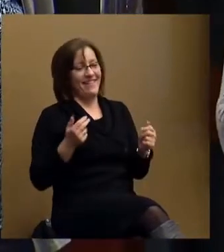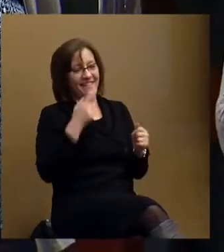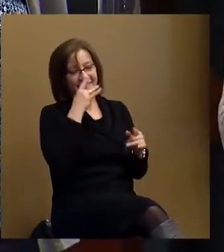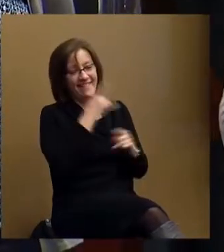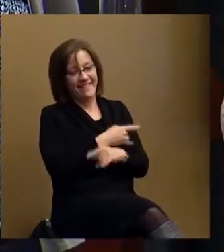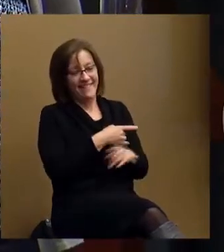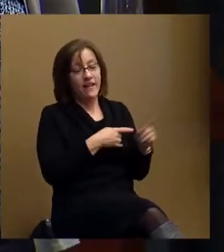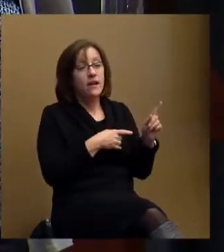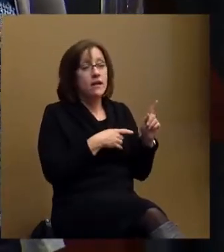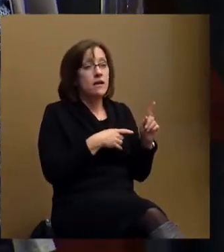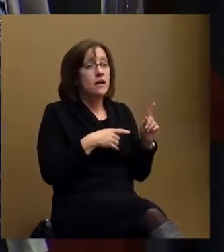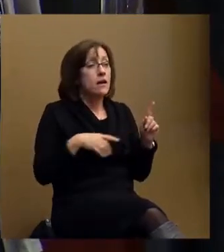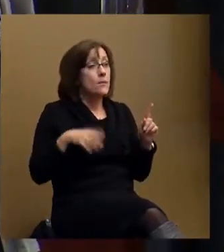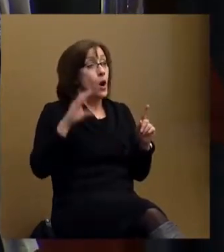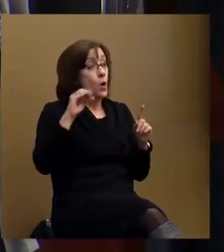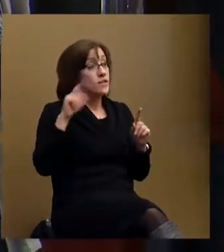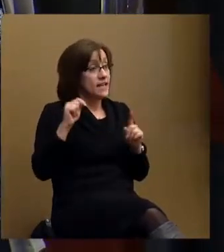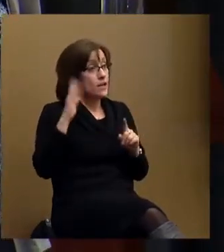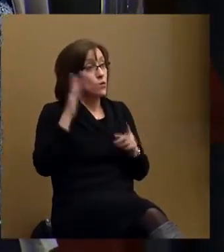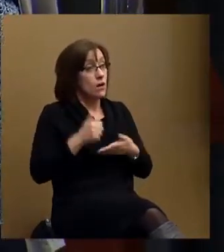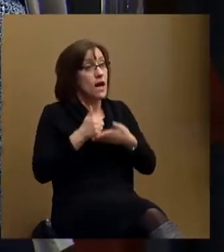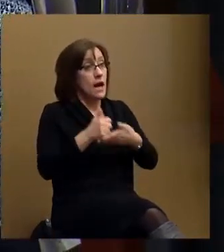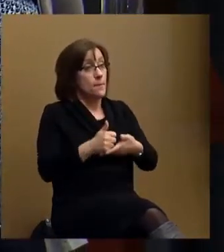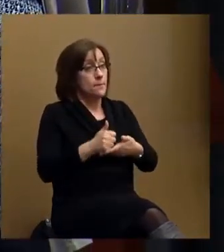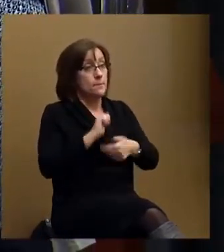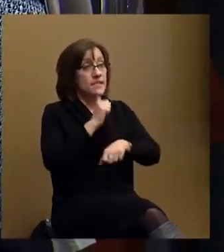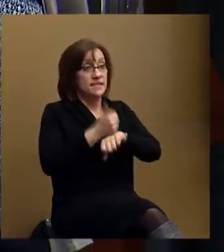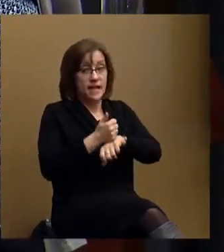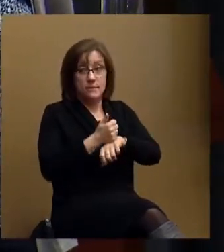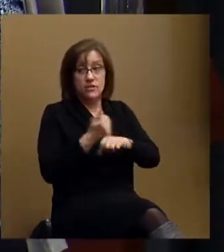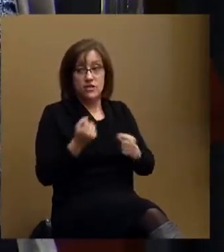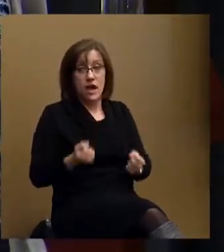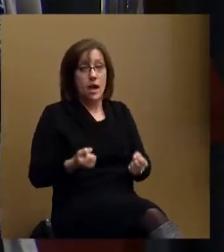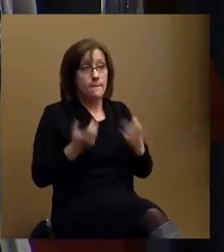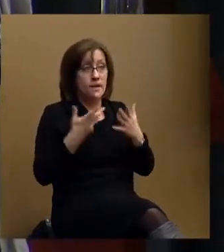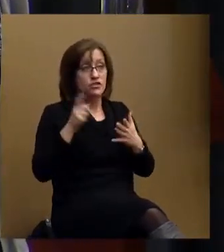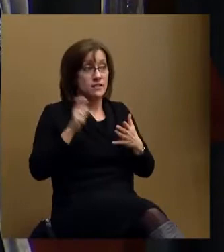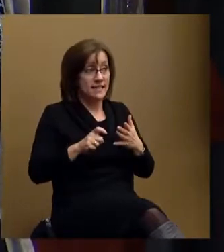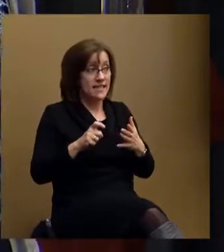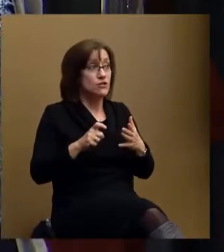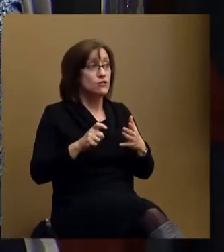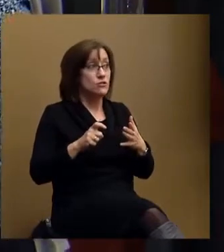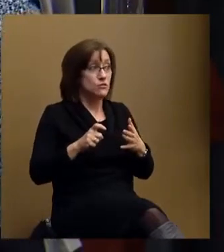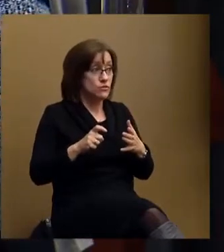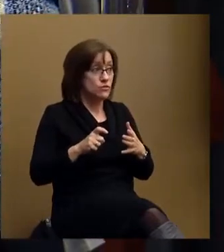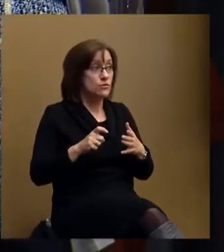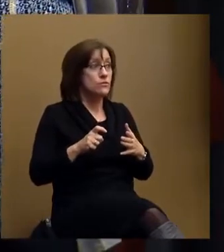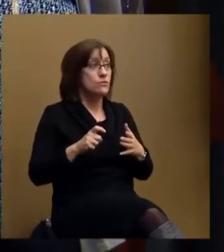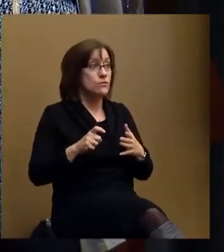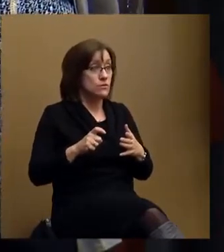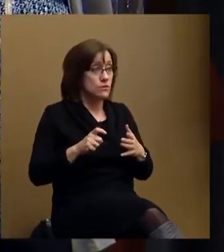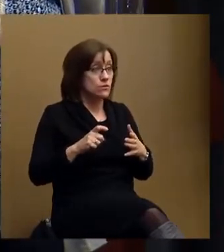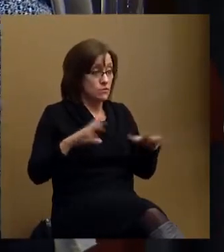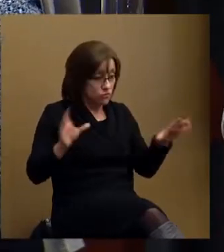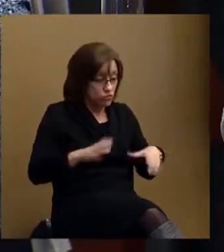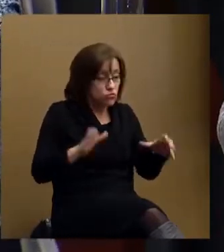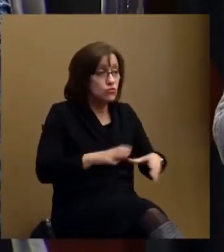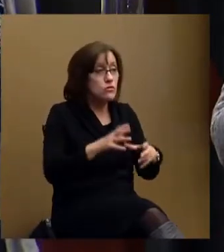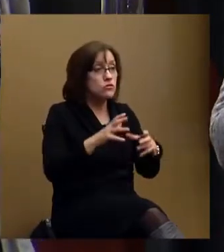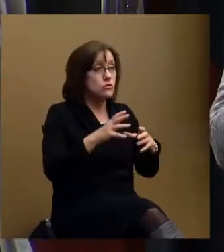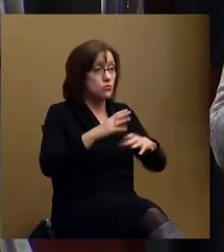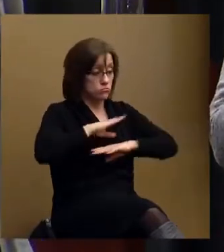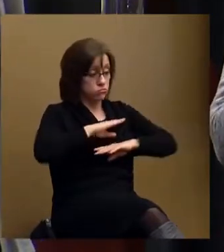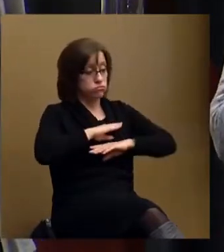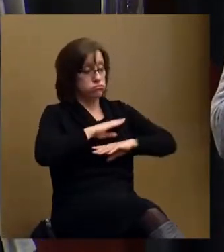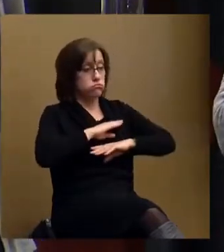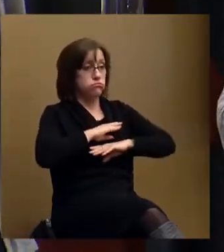That person is going to help establish how much needs to go in to arouse, to get those states